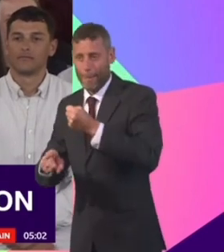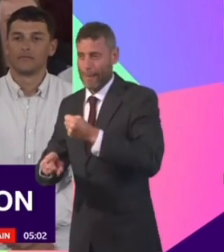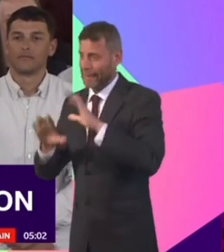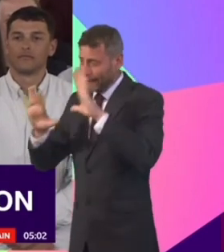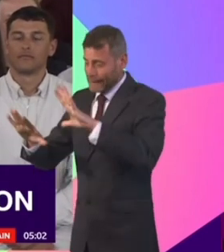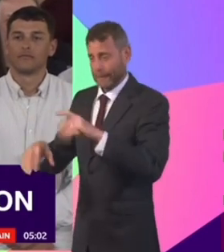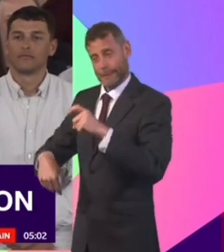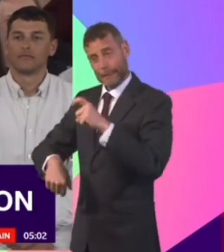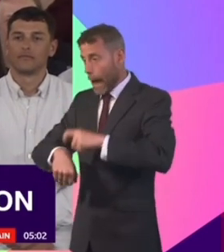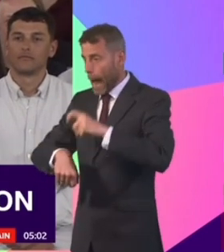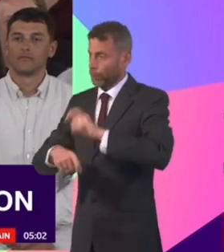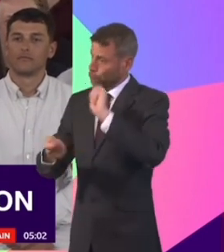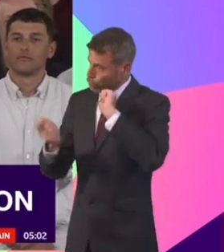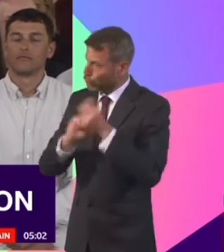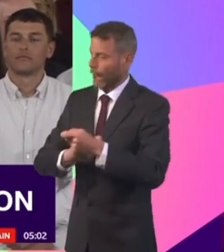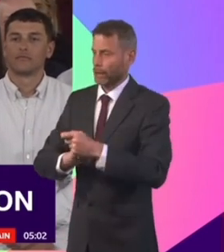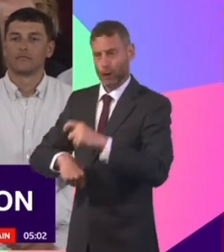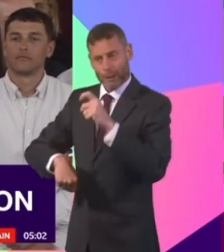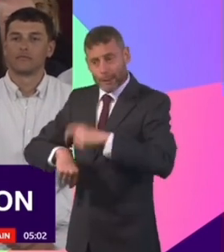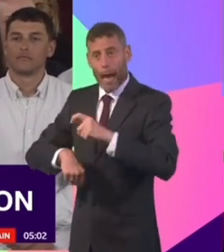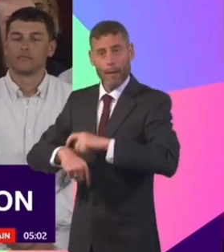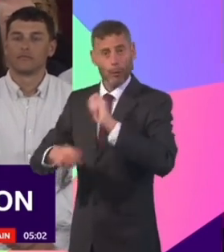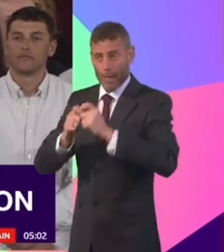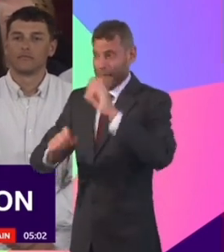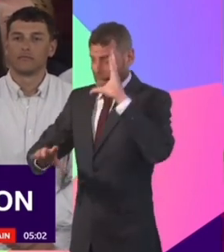change. And not just in this